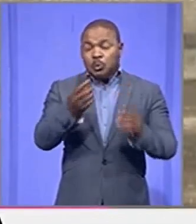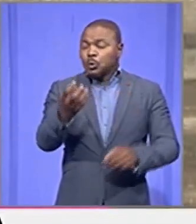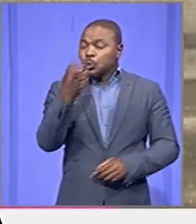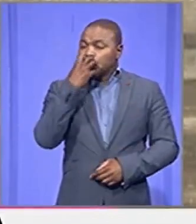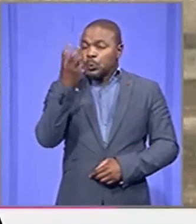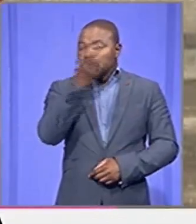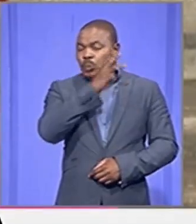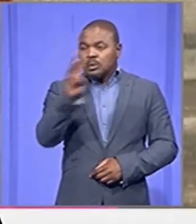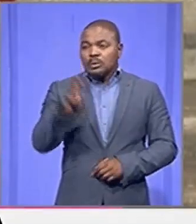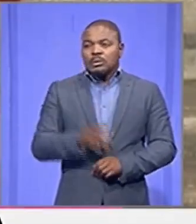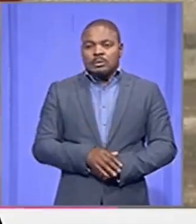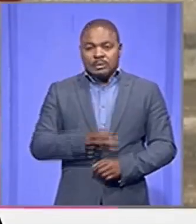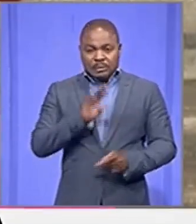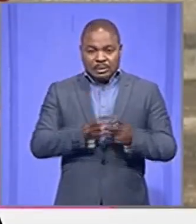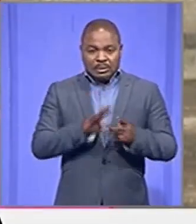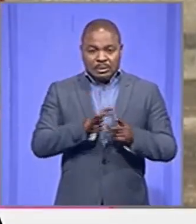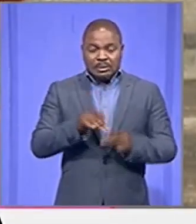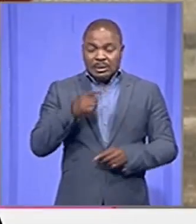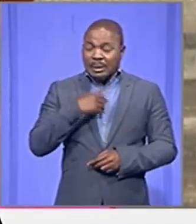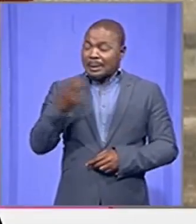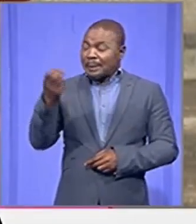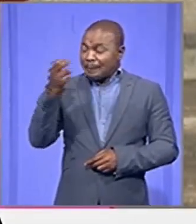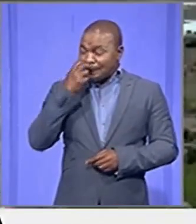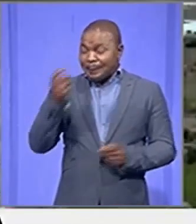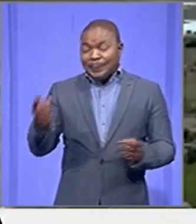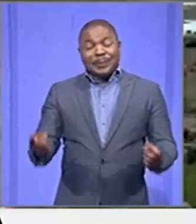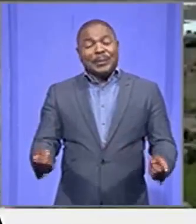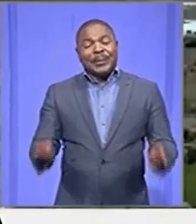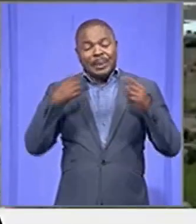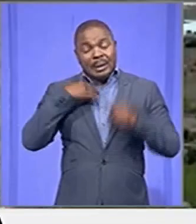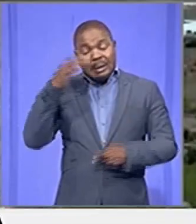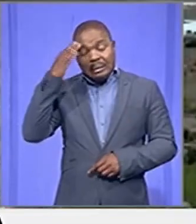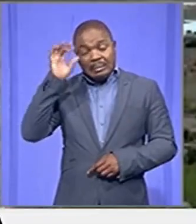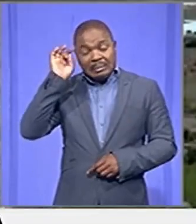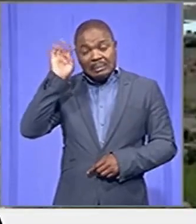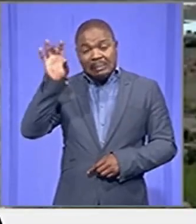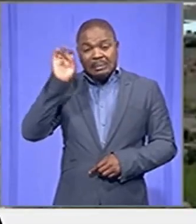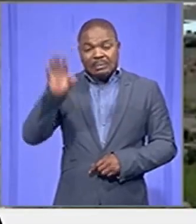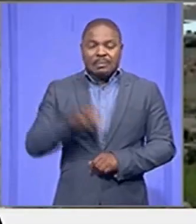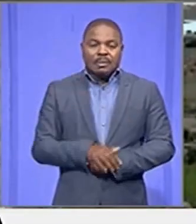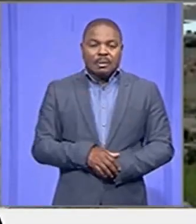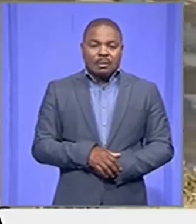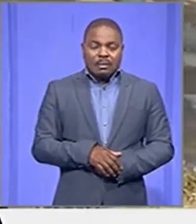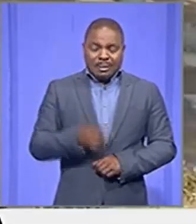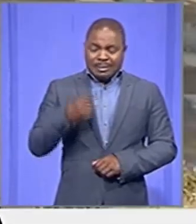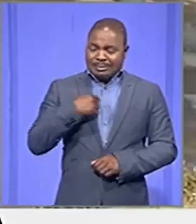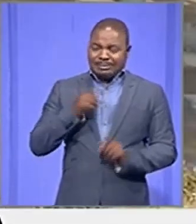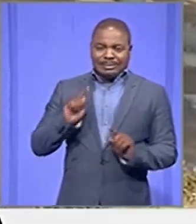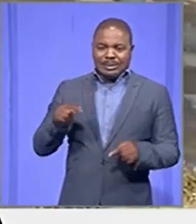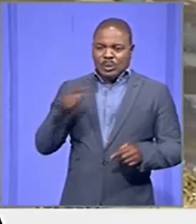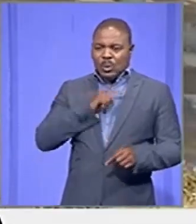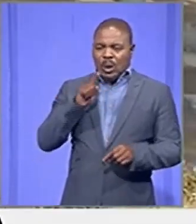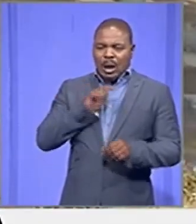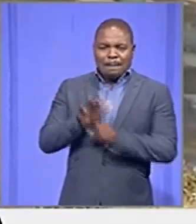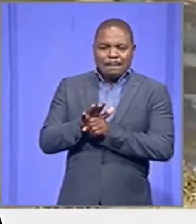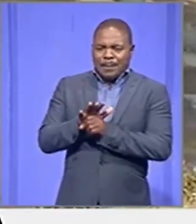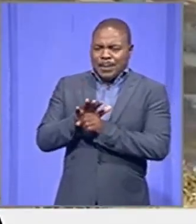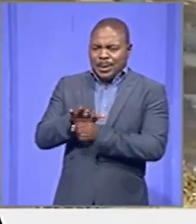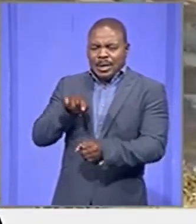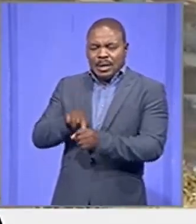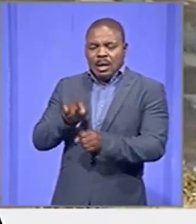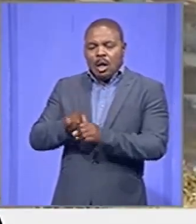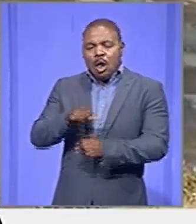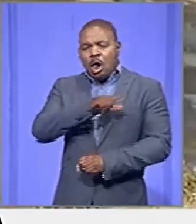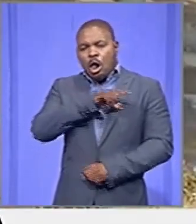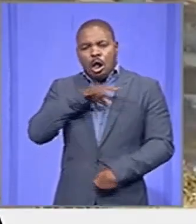gonkga ke dula ke opela ke tlhogo ke monkgo a re khone because sesugisi ha e blokile e bloka nako